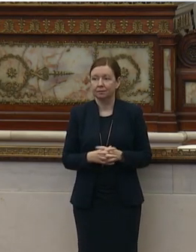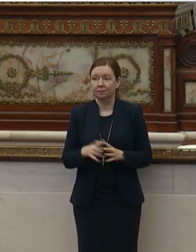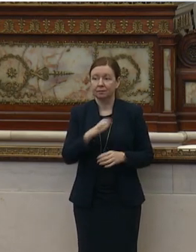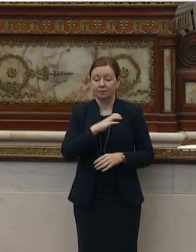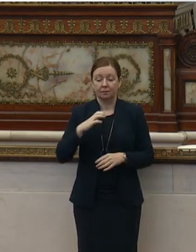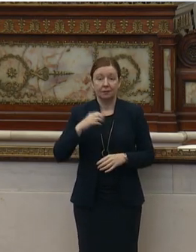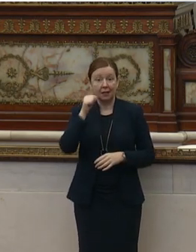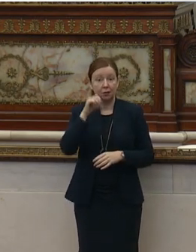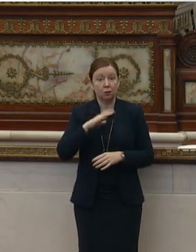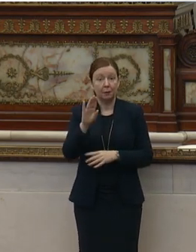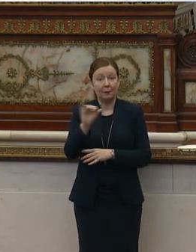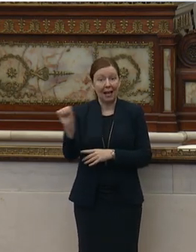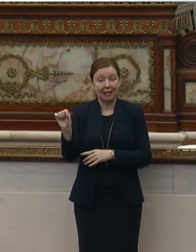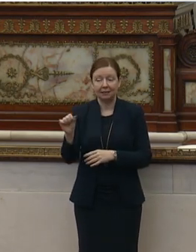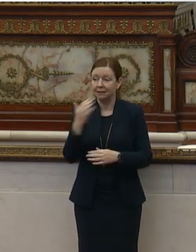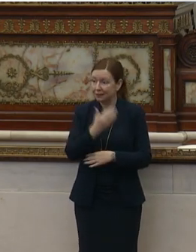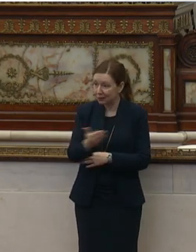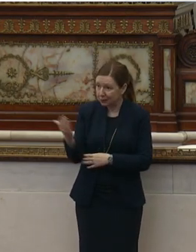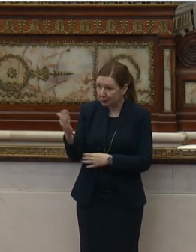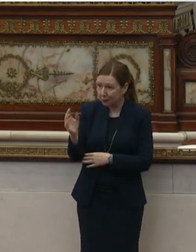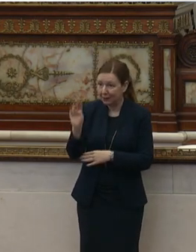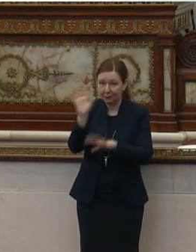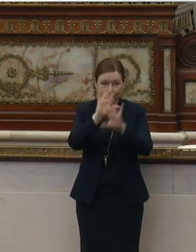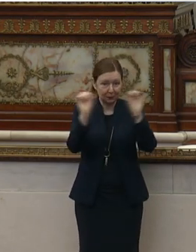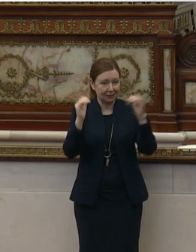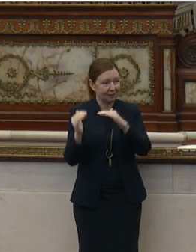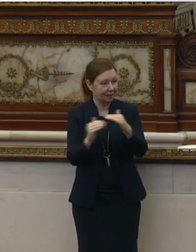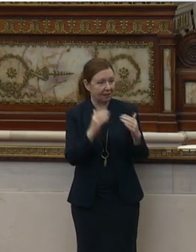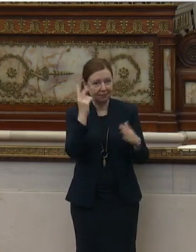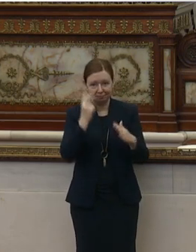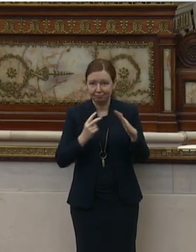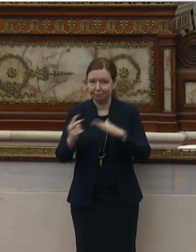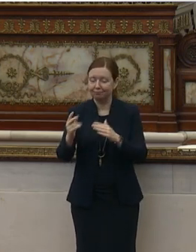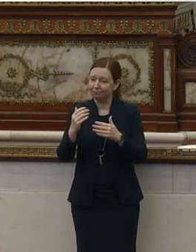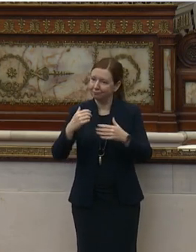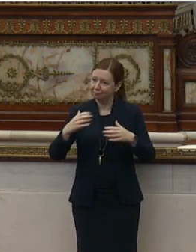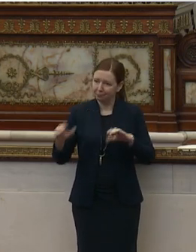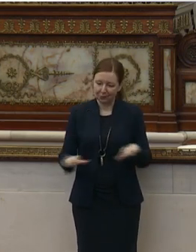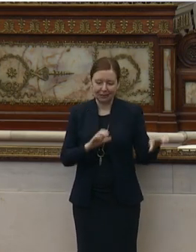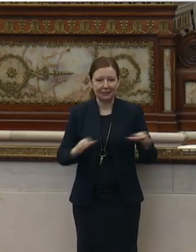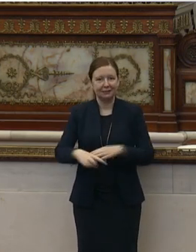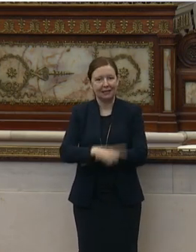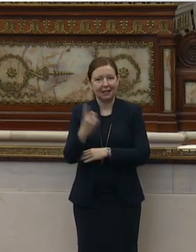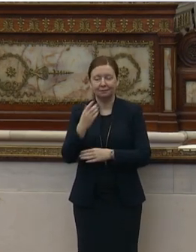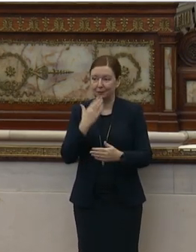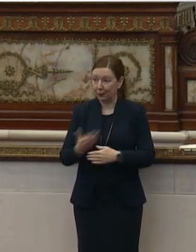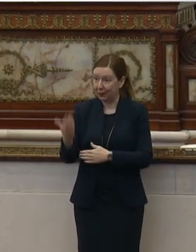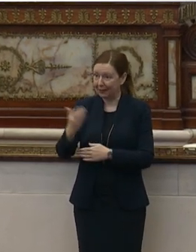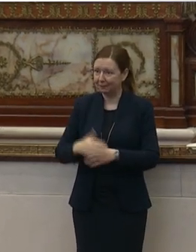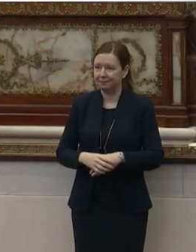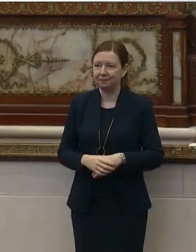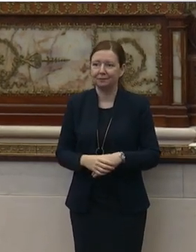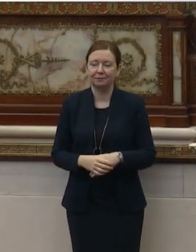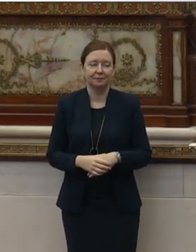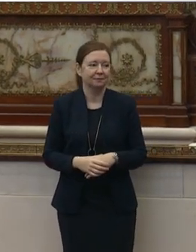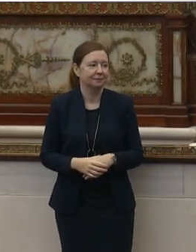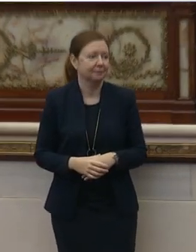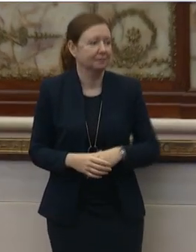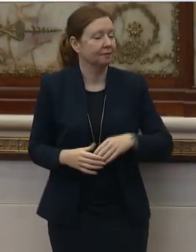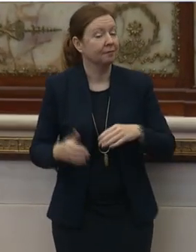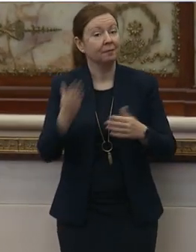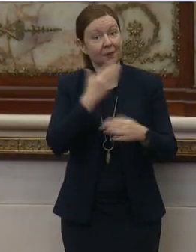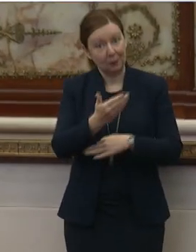Councilwoman Bass. Good morning, Mr. President and colleagues. Looking forward to a productive day. Good morning, Council Lady. Good